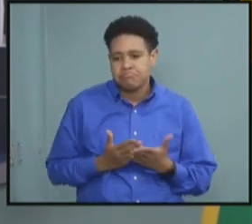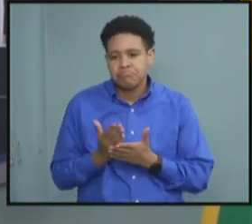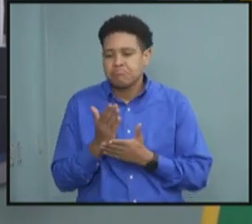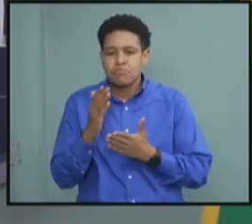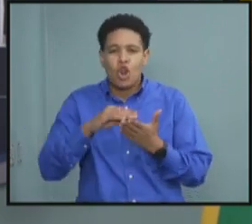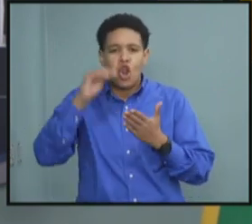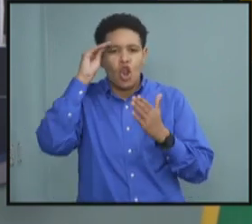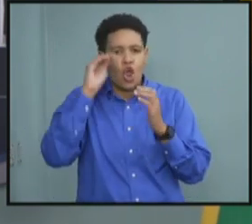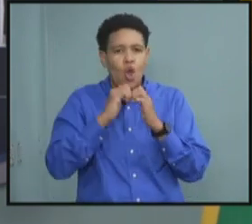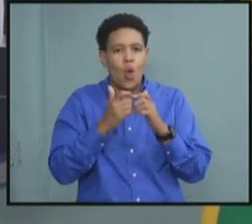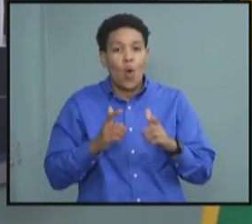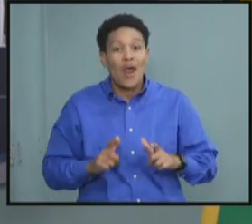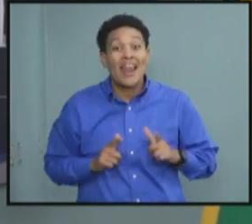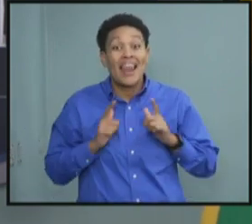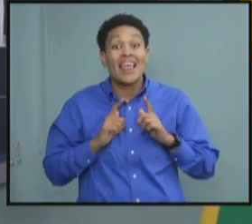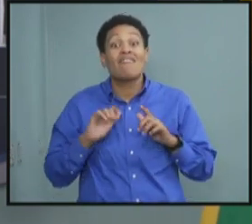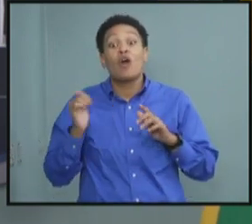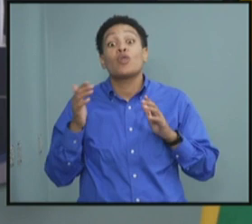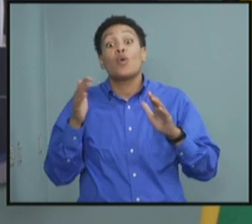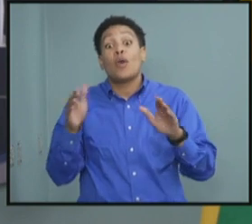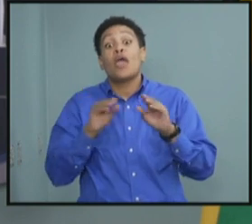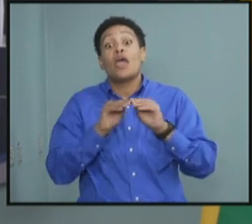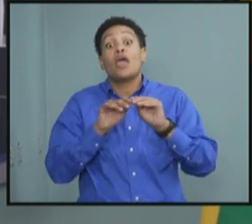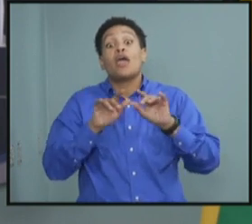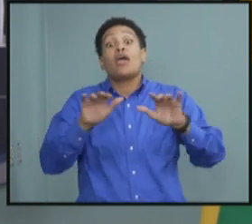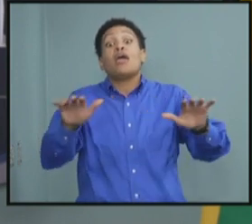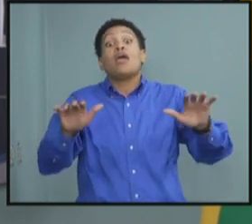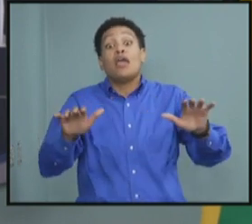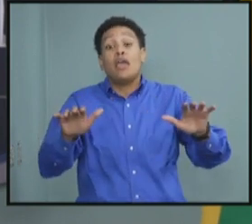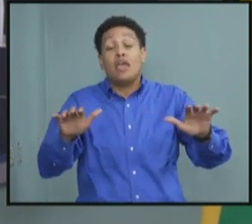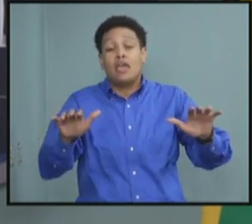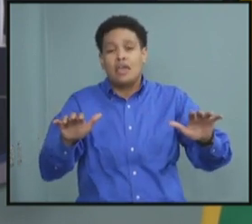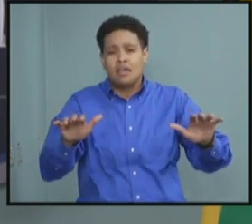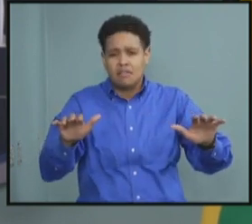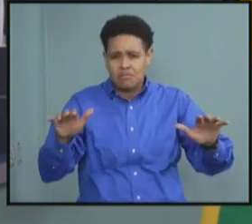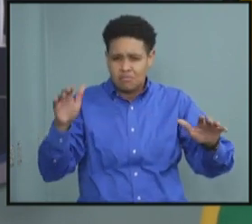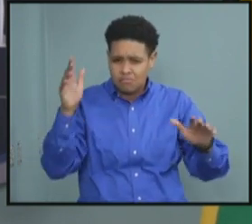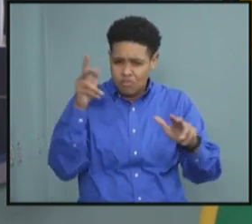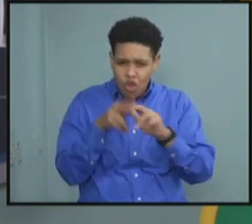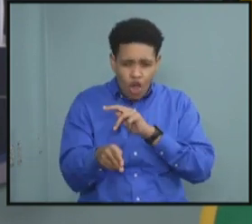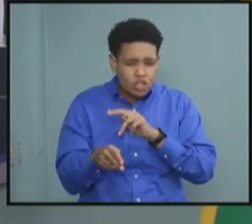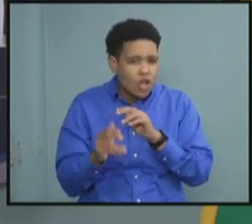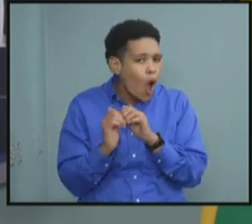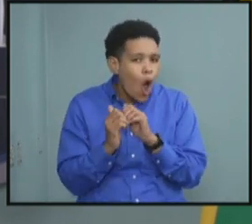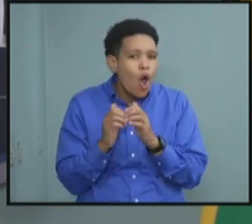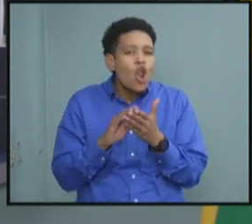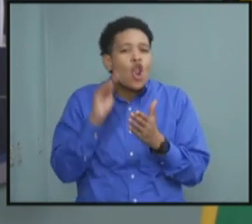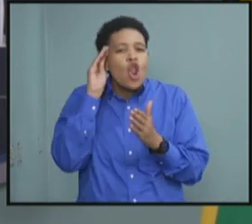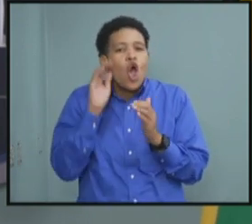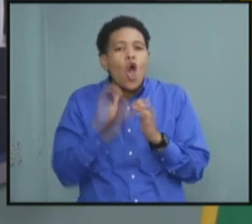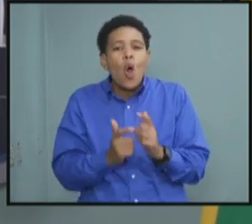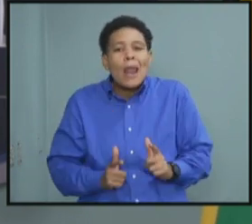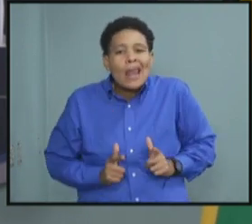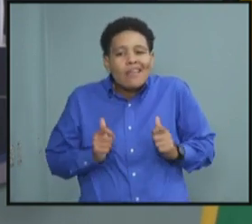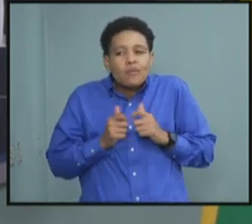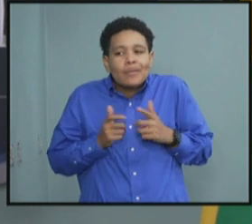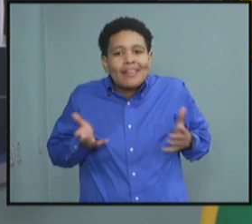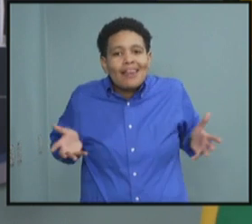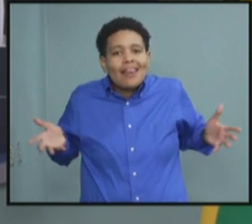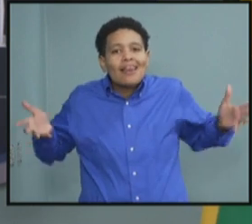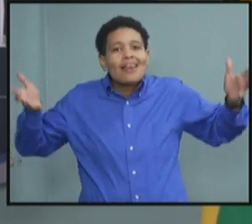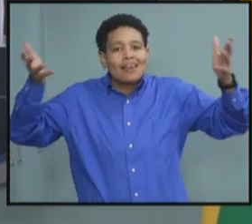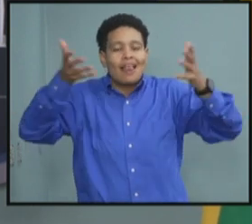another way of ending the epidemic is to learning how to live with it. So yes, as